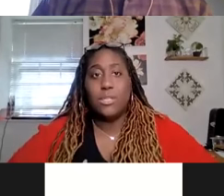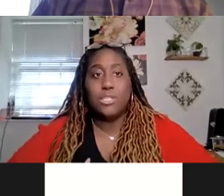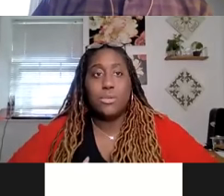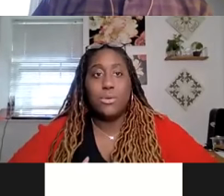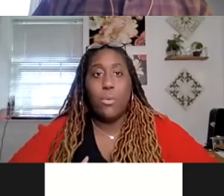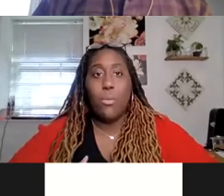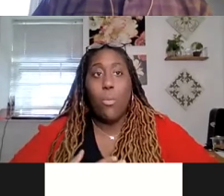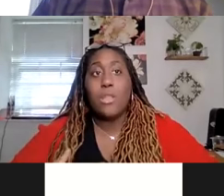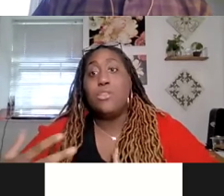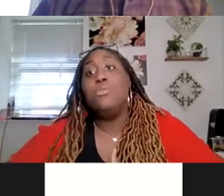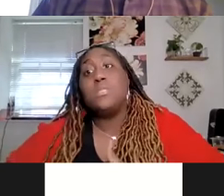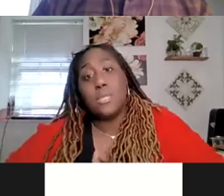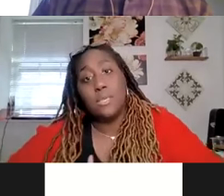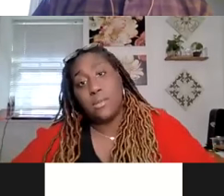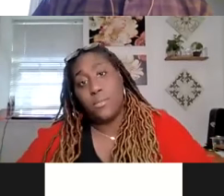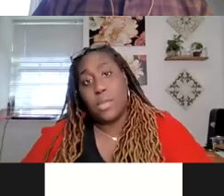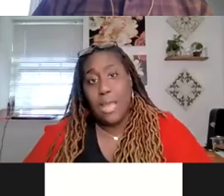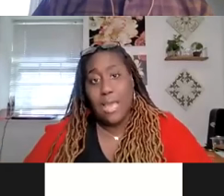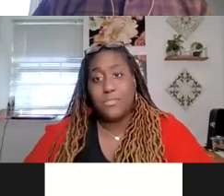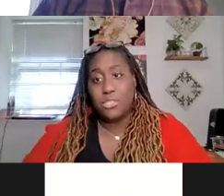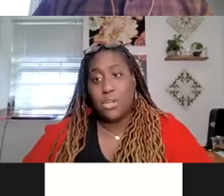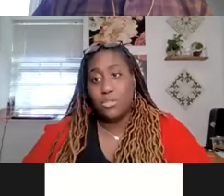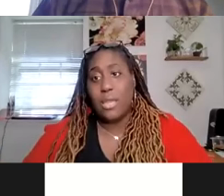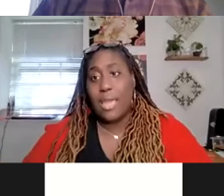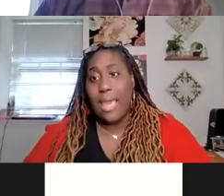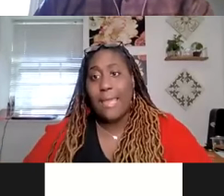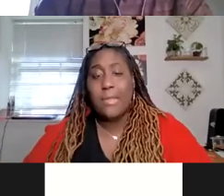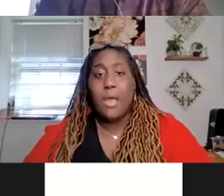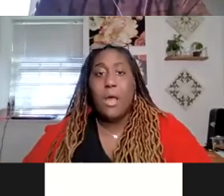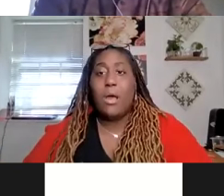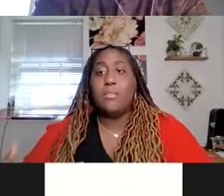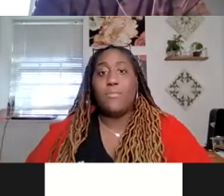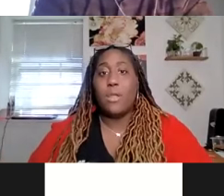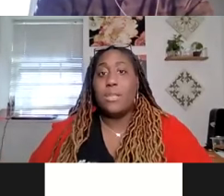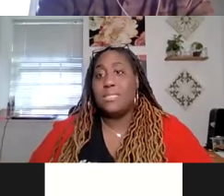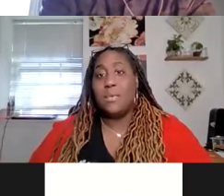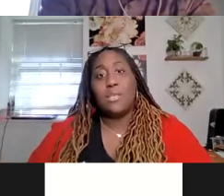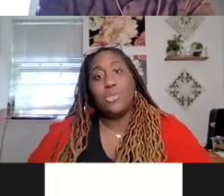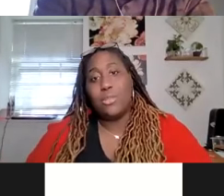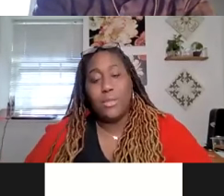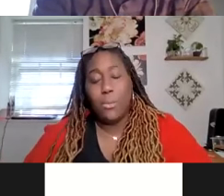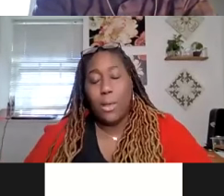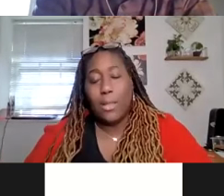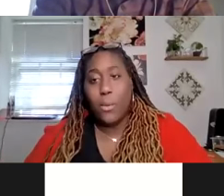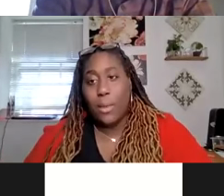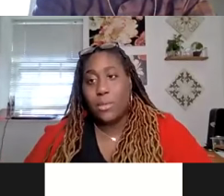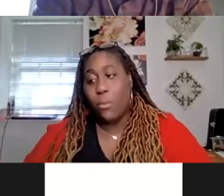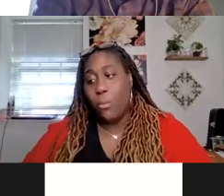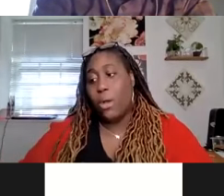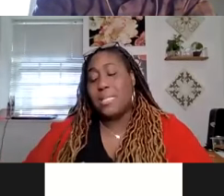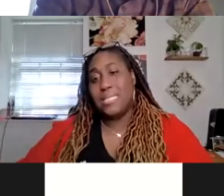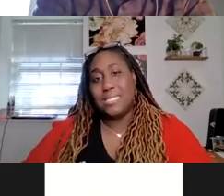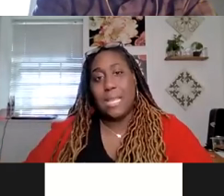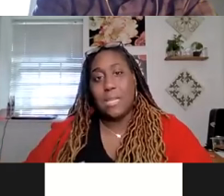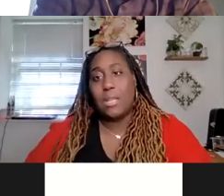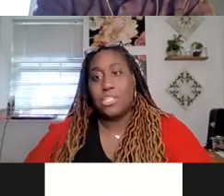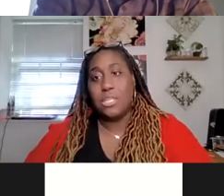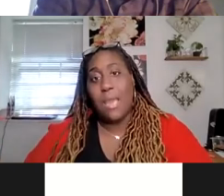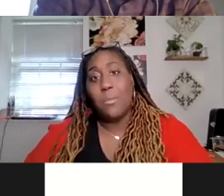to go into, what new skills are we going to have to start looking at on the front end to make sure that they're well-equipped? What